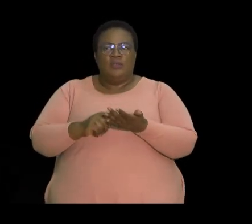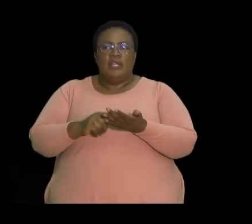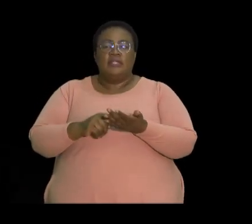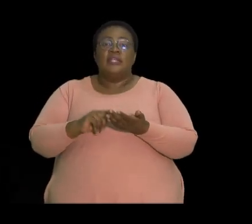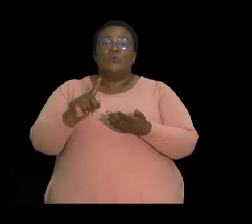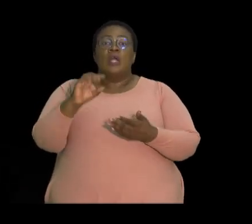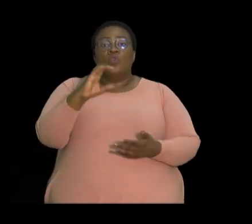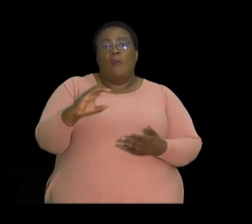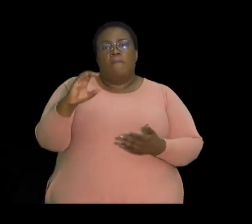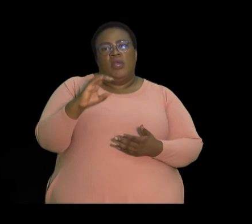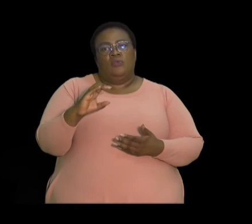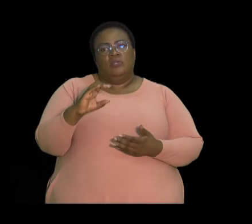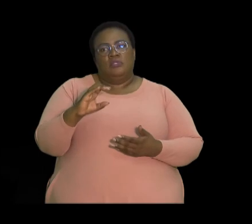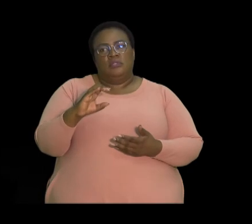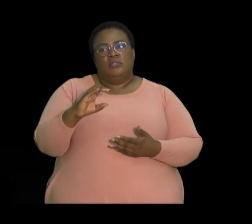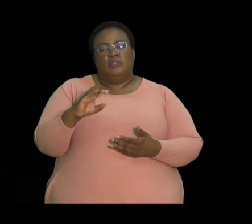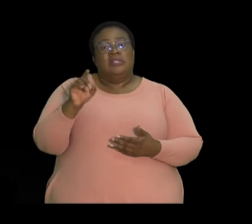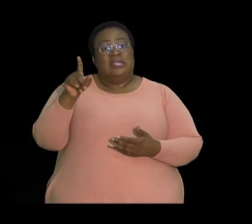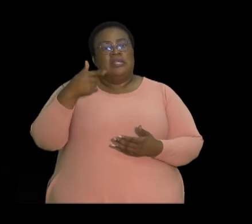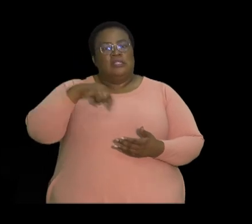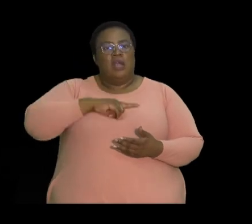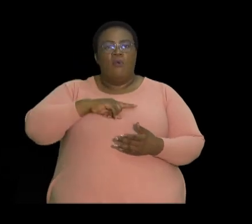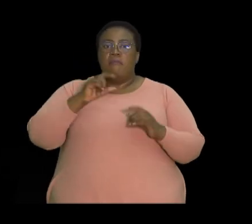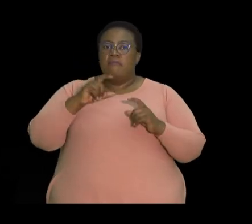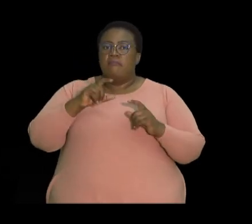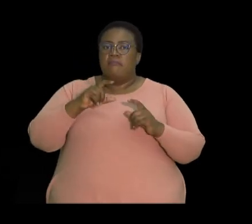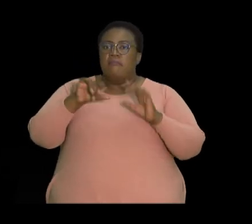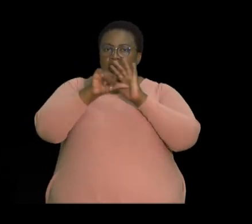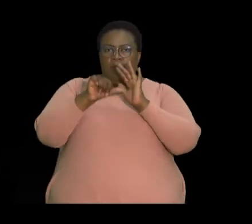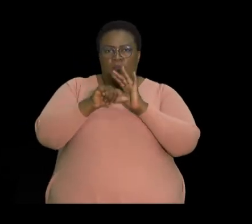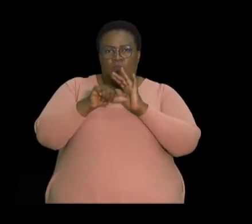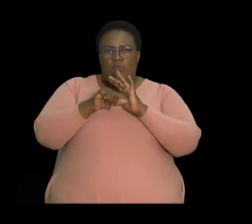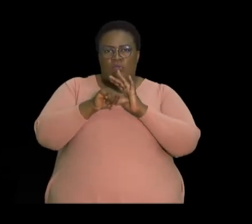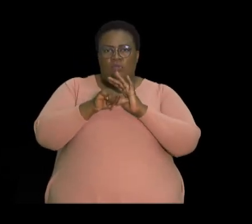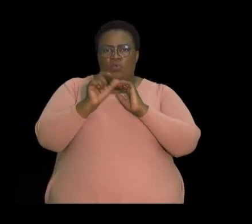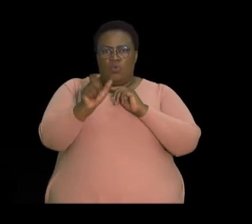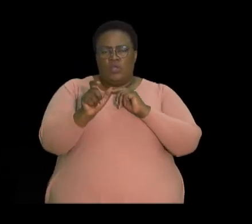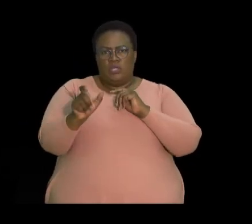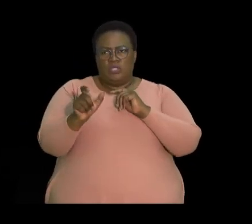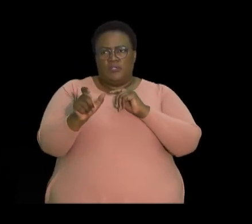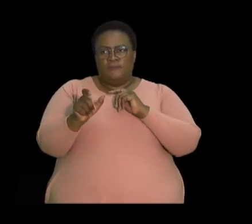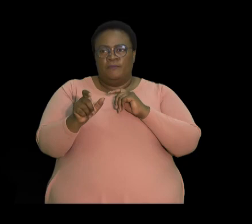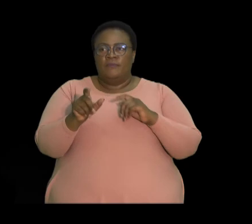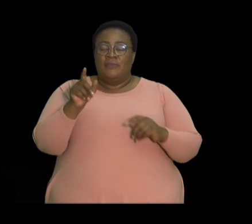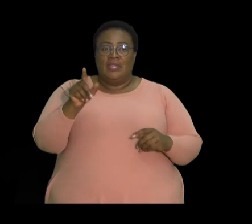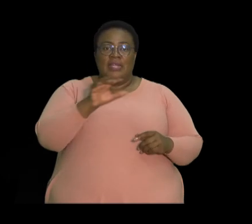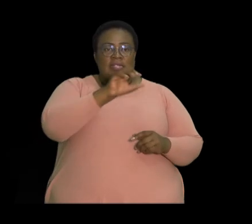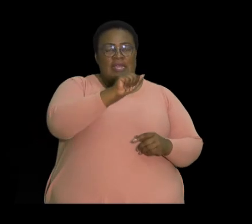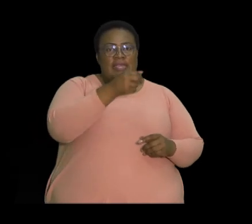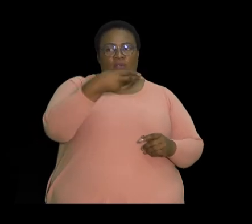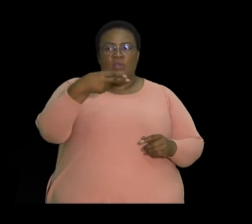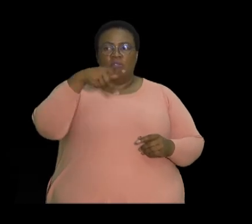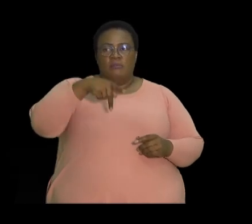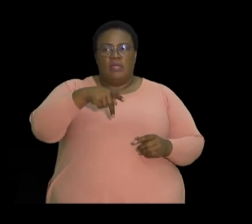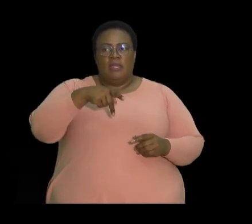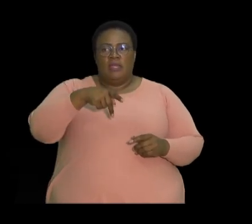was calculated as compound interest. So that's our big idea, or that's our key word. So this is